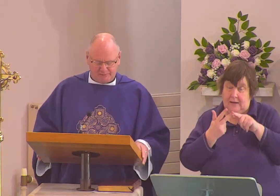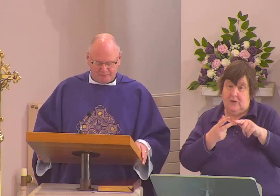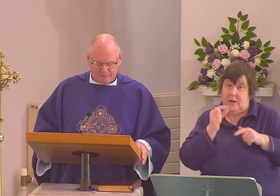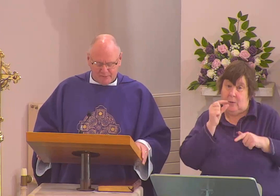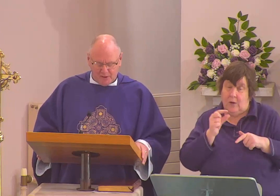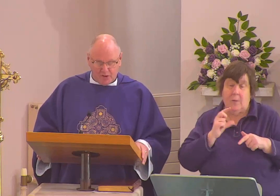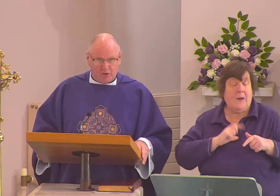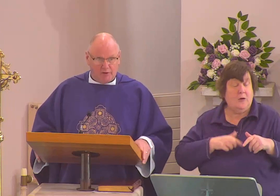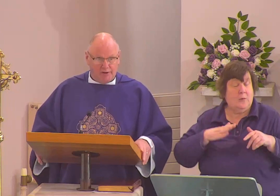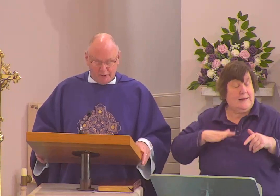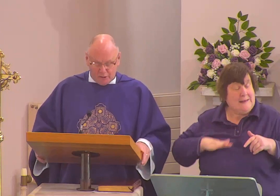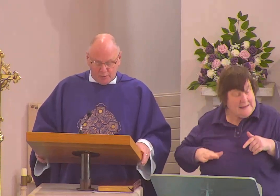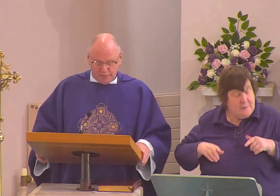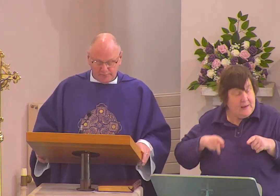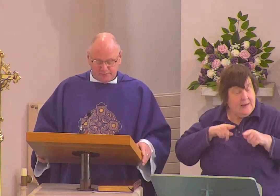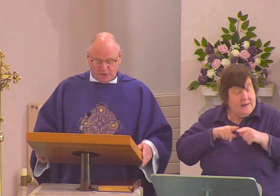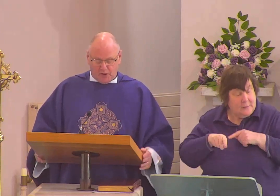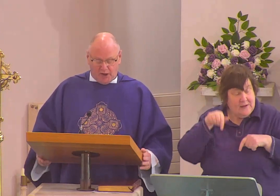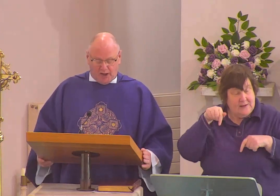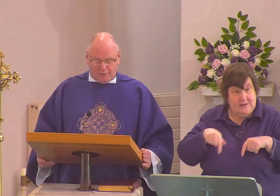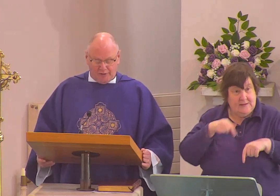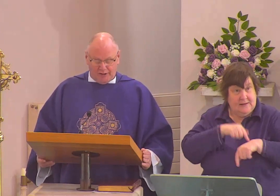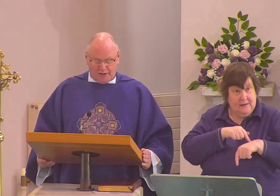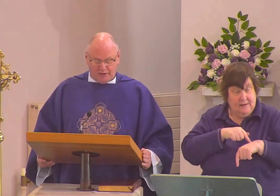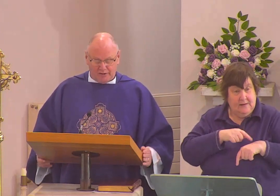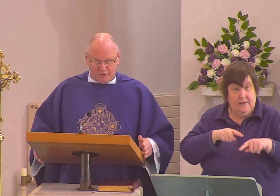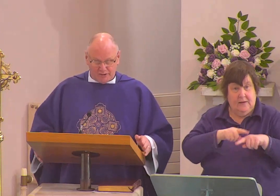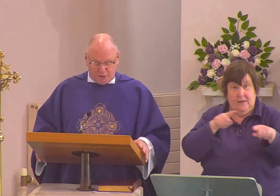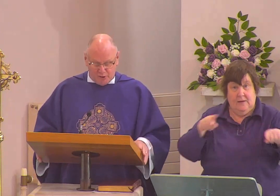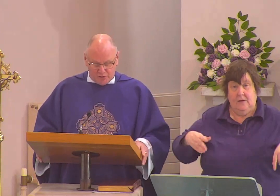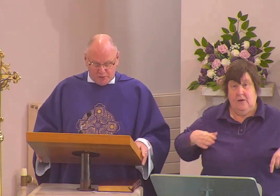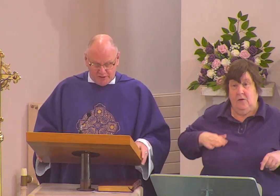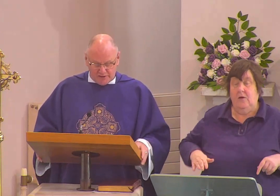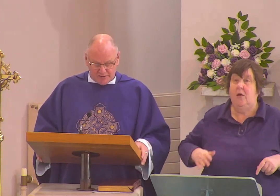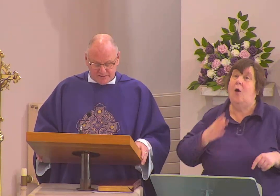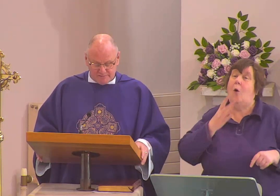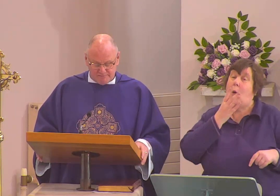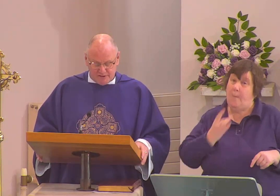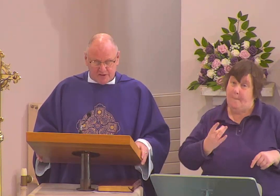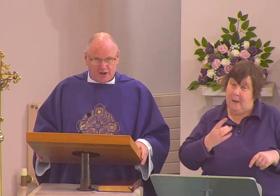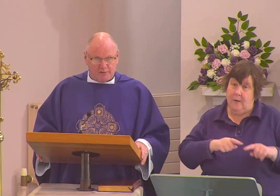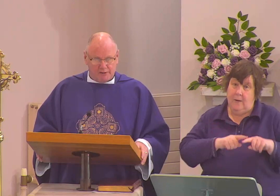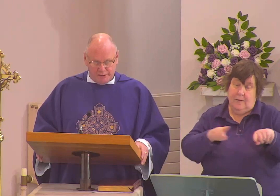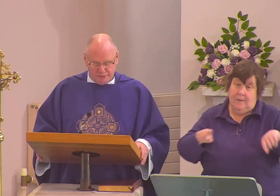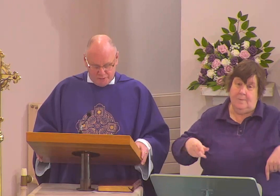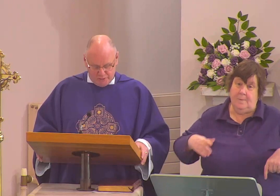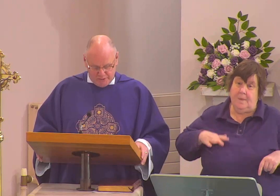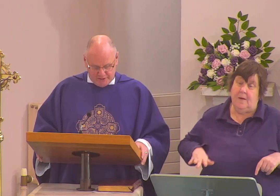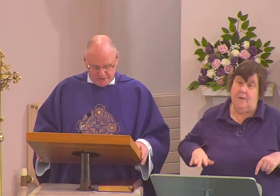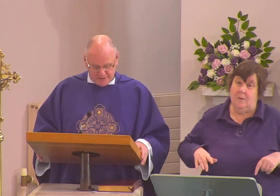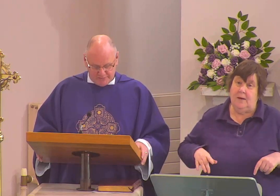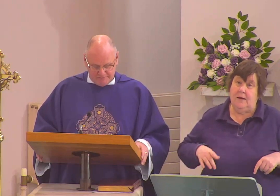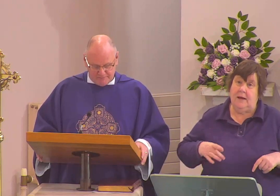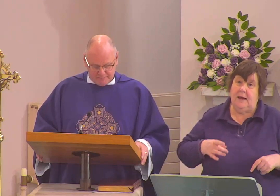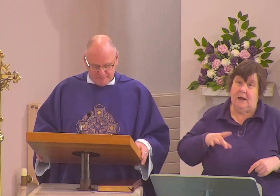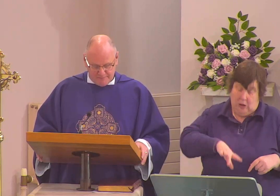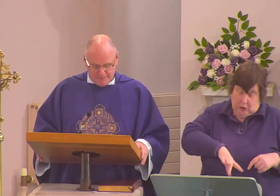time. We need hope, and we need the Spirit within us, and we need truth within us.